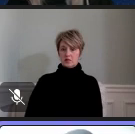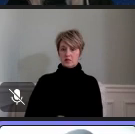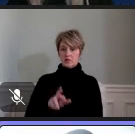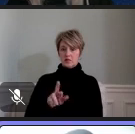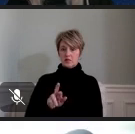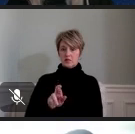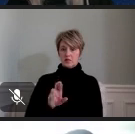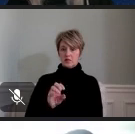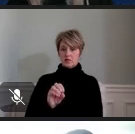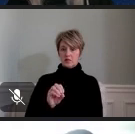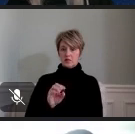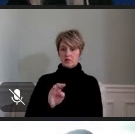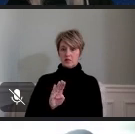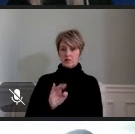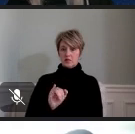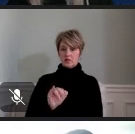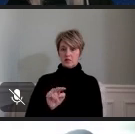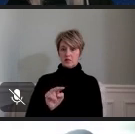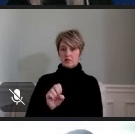Robinson.